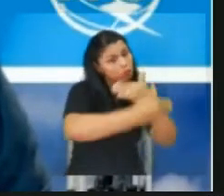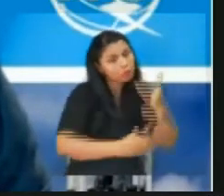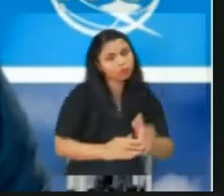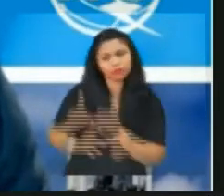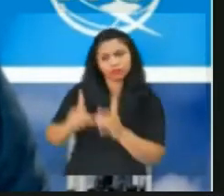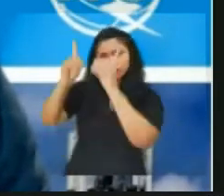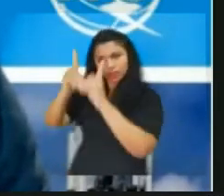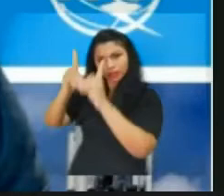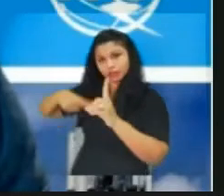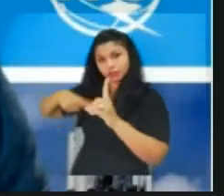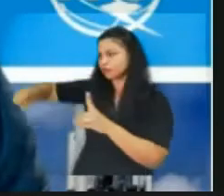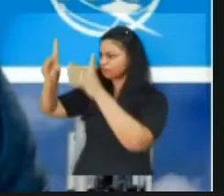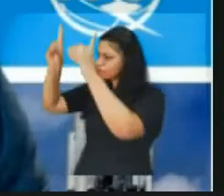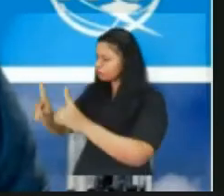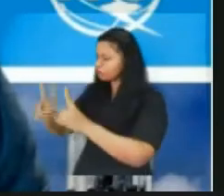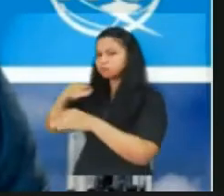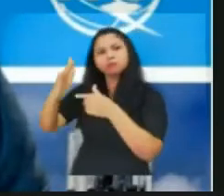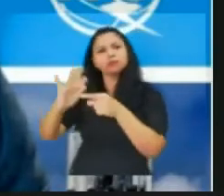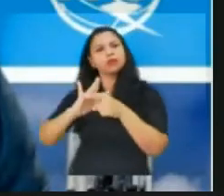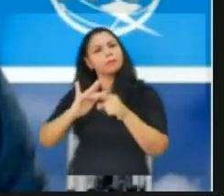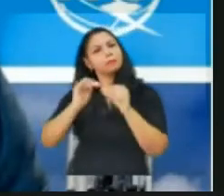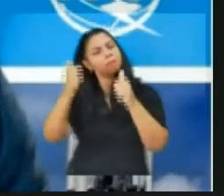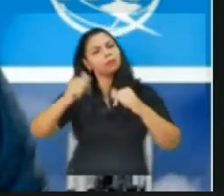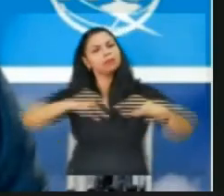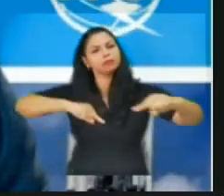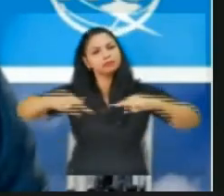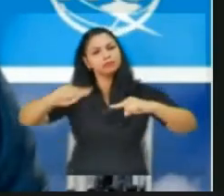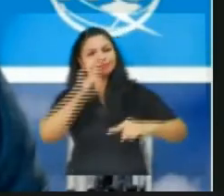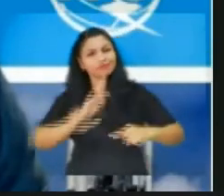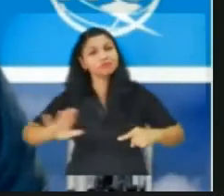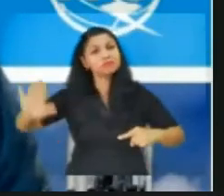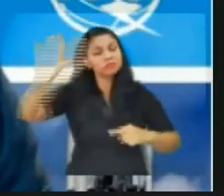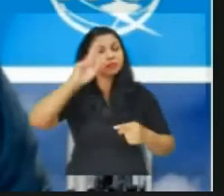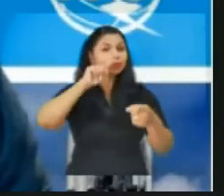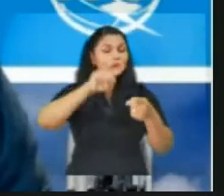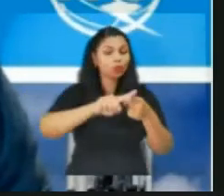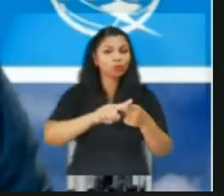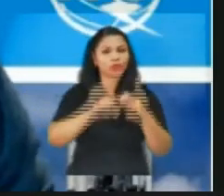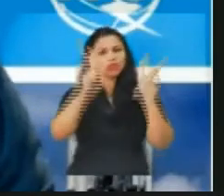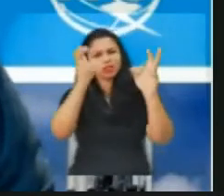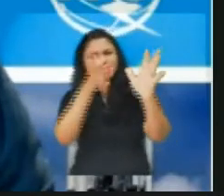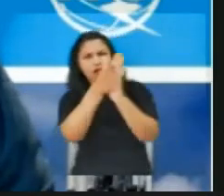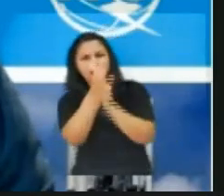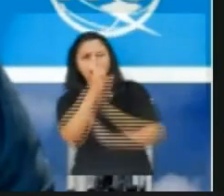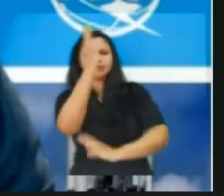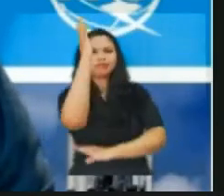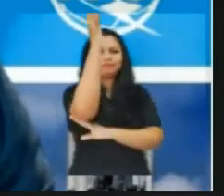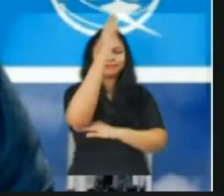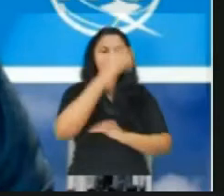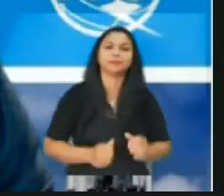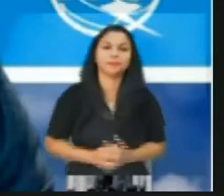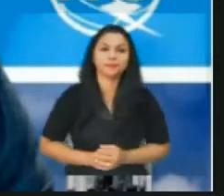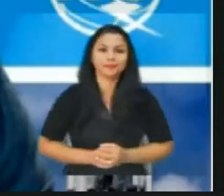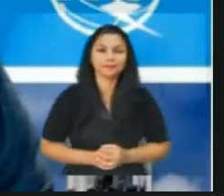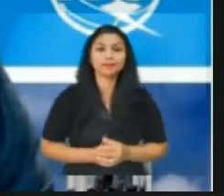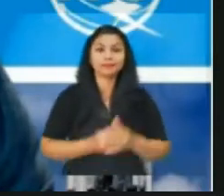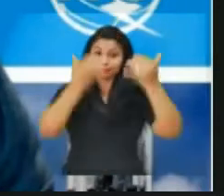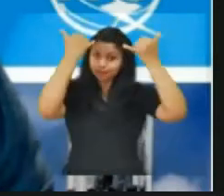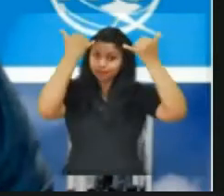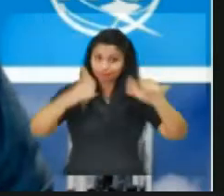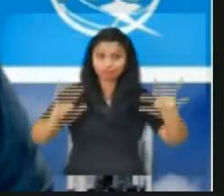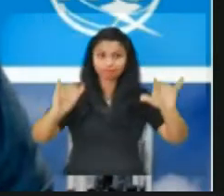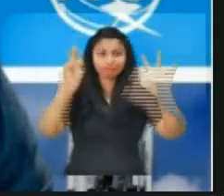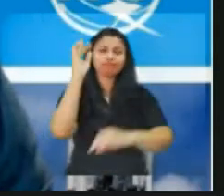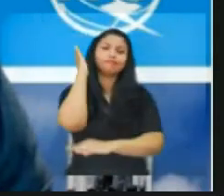the decisions that are applied with success in the national administration for the conference. As a matter of fact, once the conference